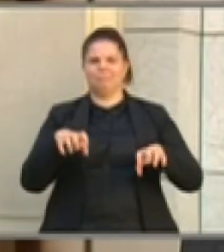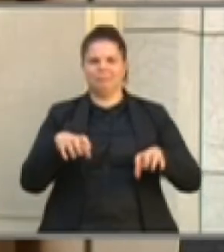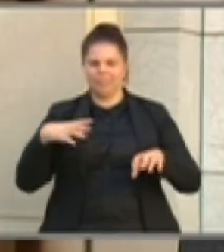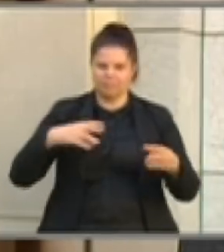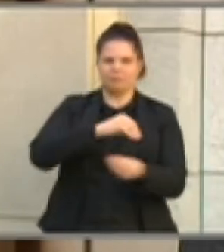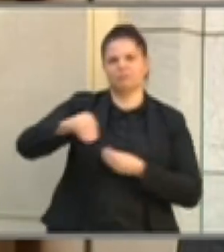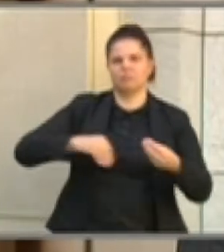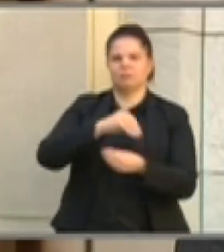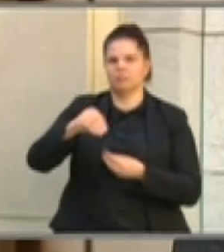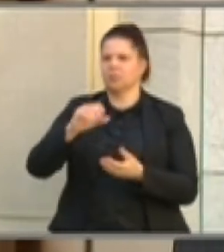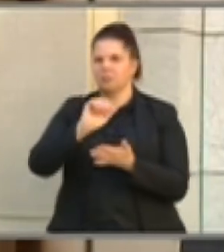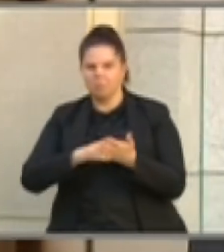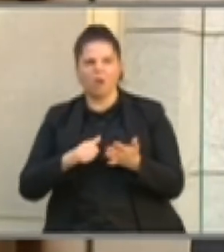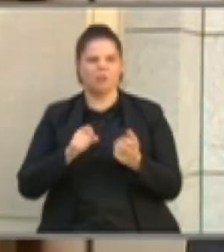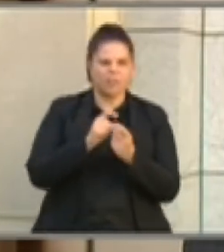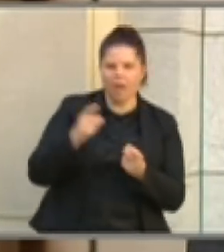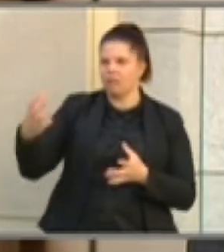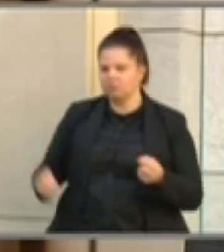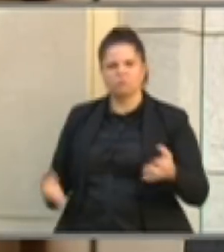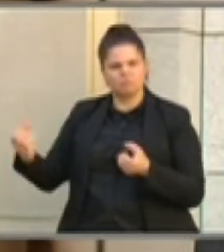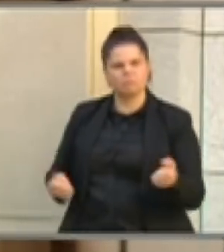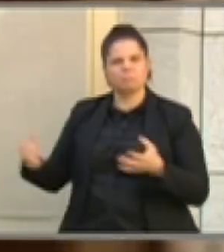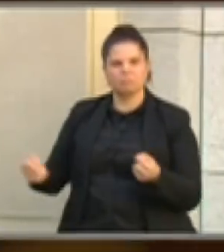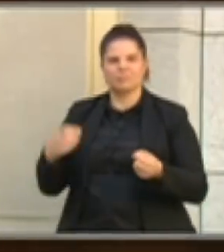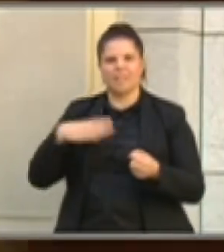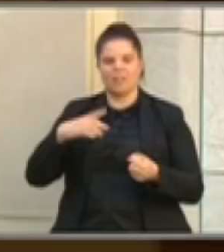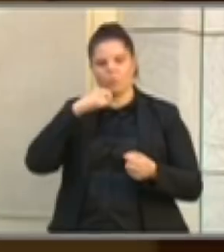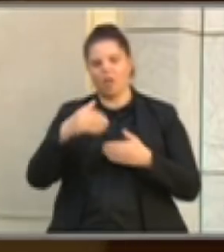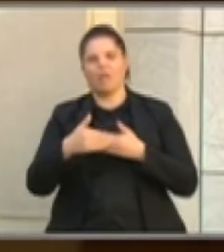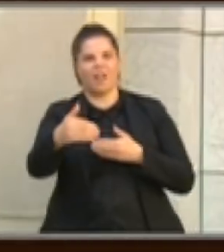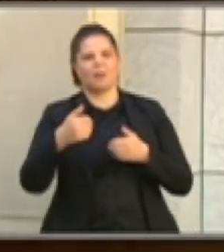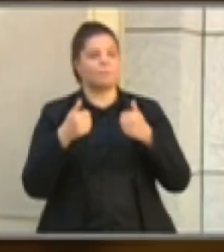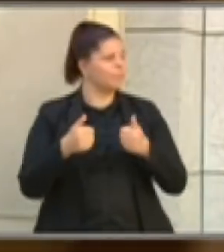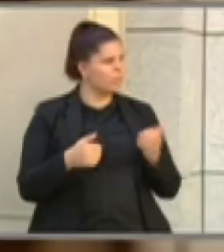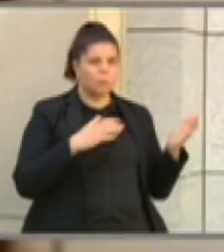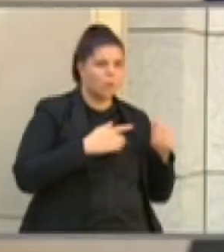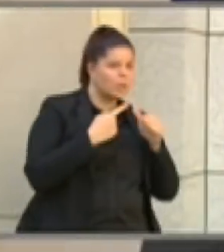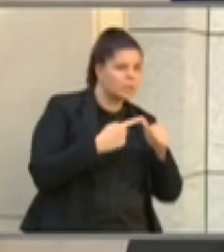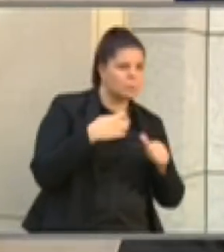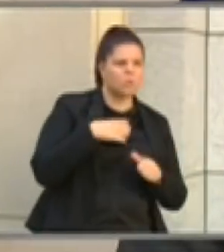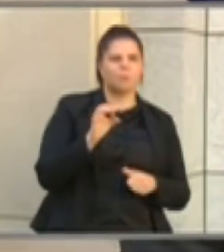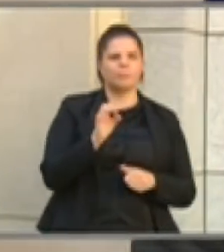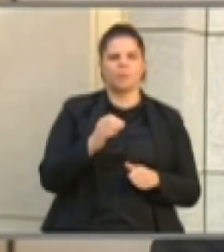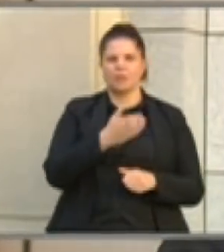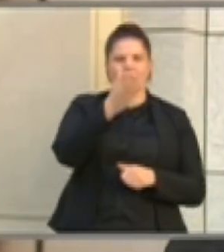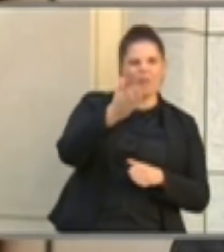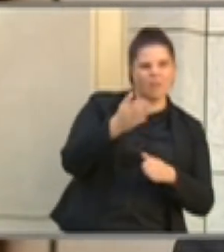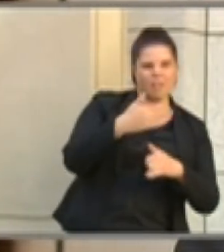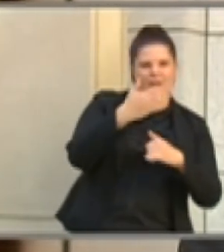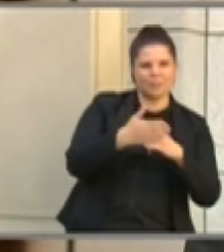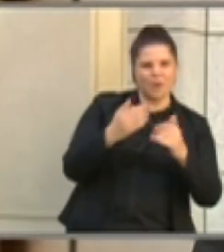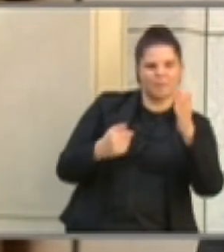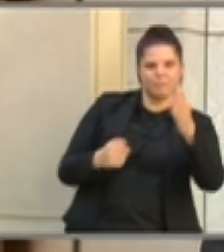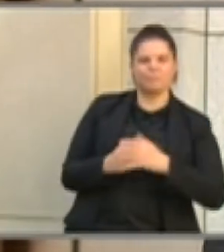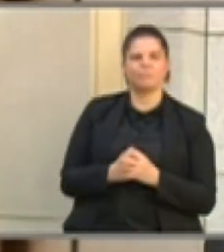through this together. Josh, did you want to offer any further comment on that? No, I think that's well said. Now, Brett can have the last one. And Pam, just two quick